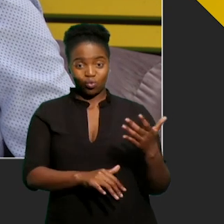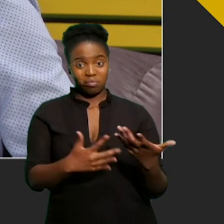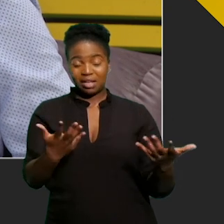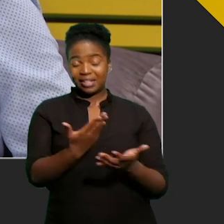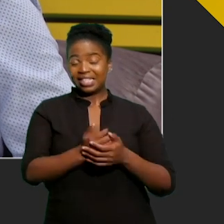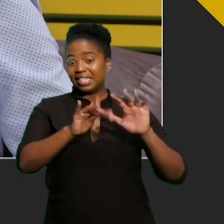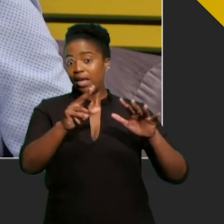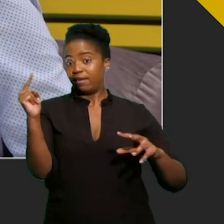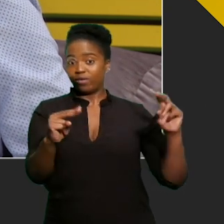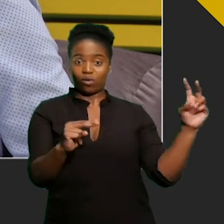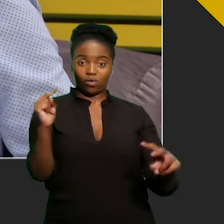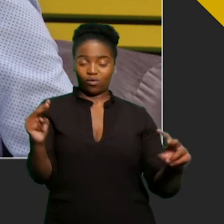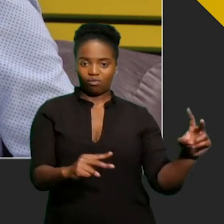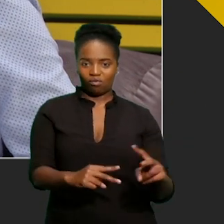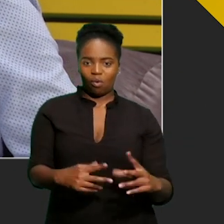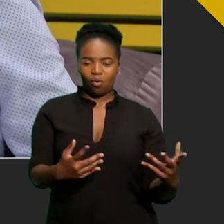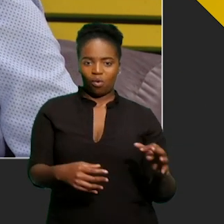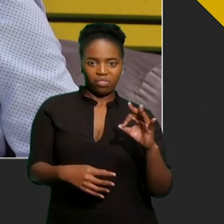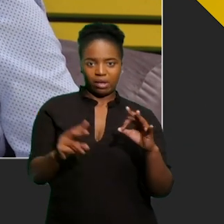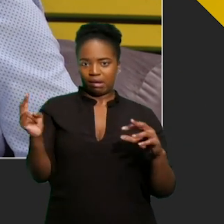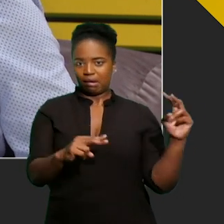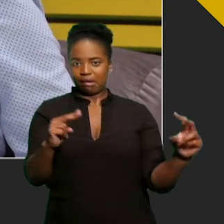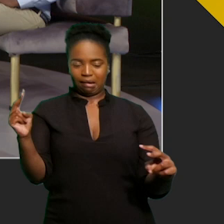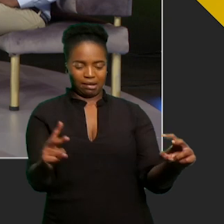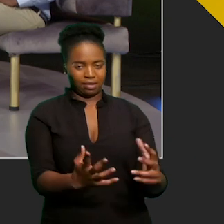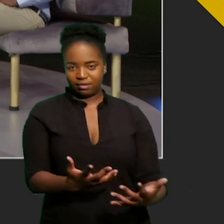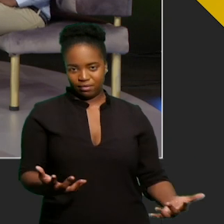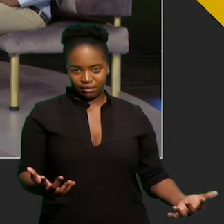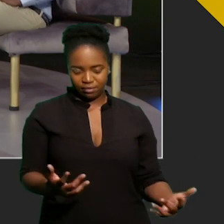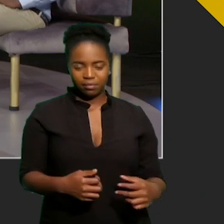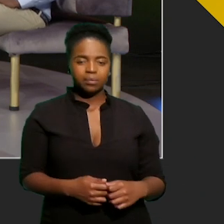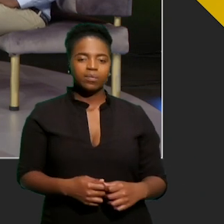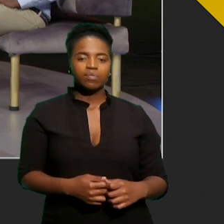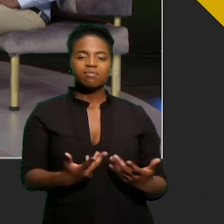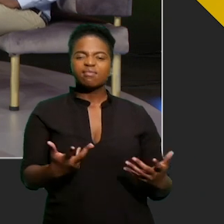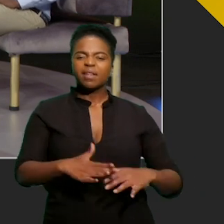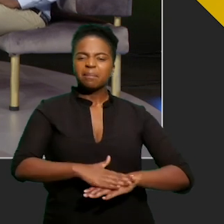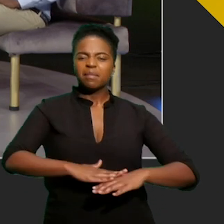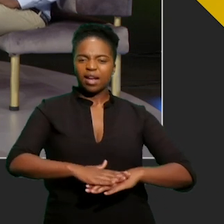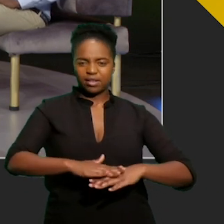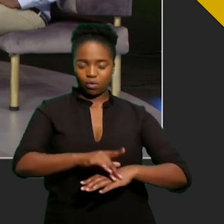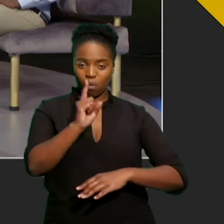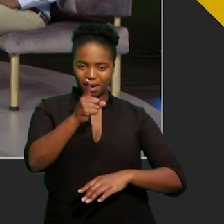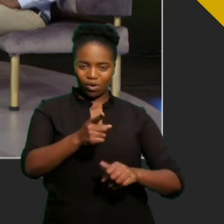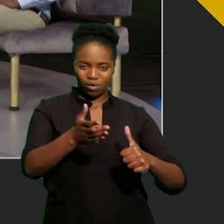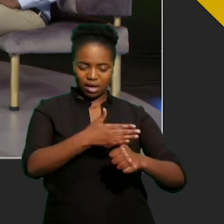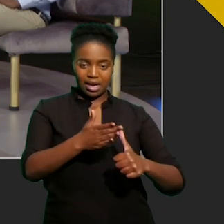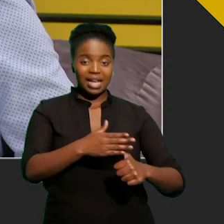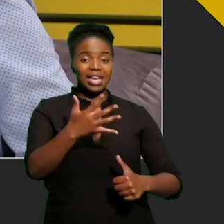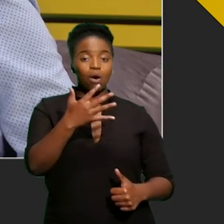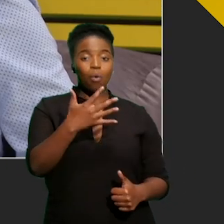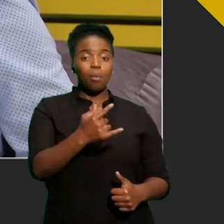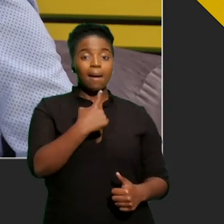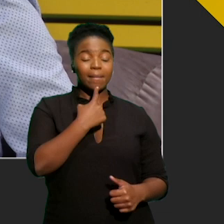10. Phil said there's three. I saw his tweet last yesterday. Yeah. So that's the basis. If, for instance, there's an allegation against